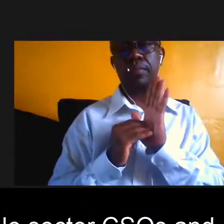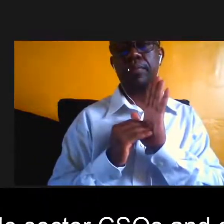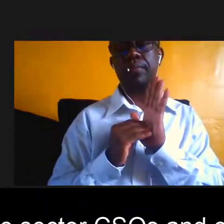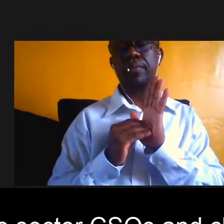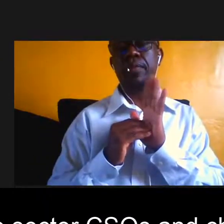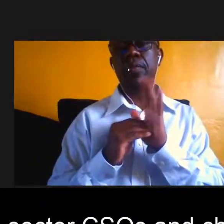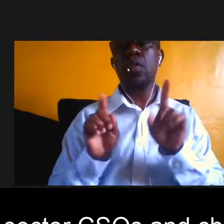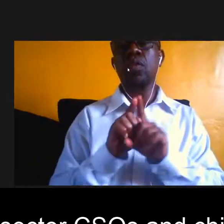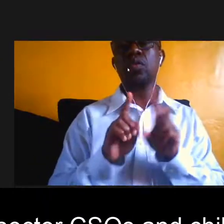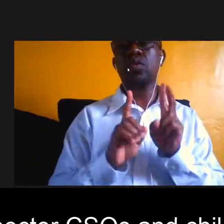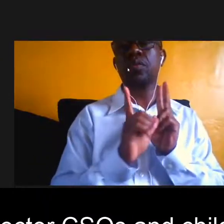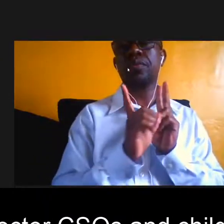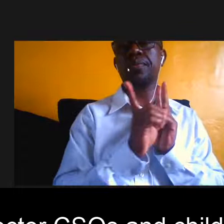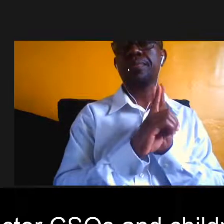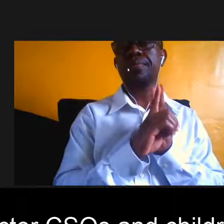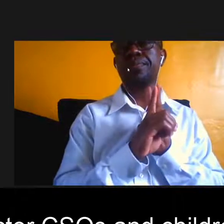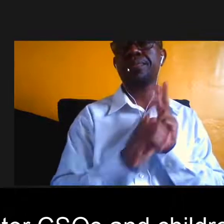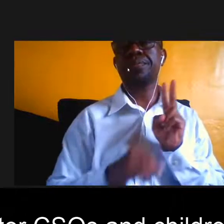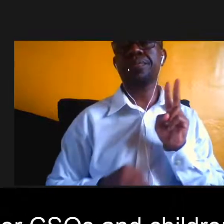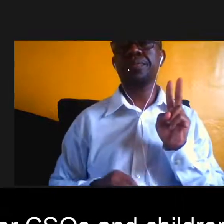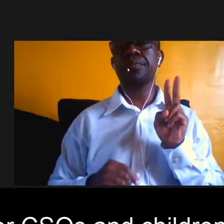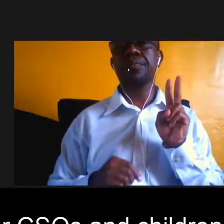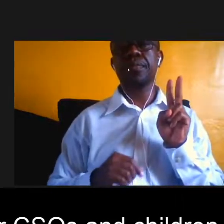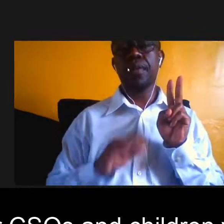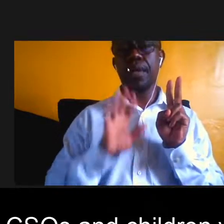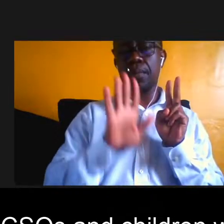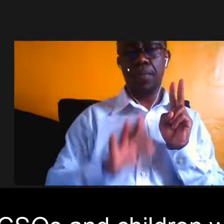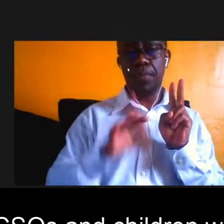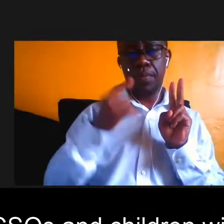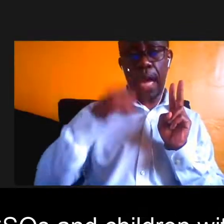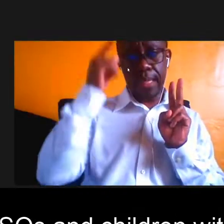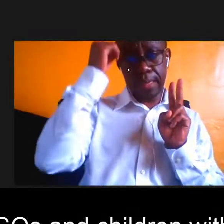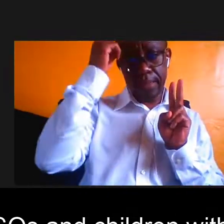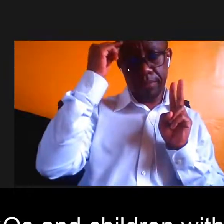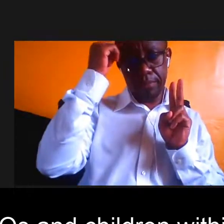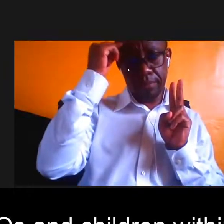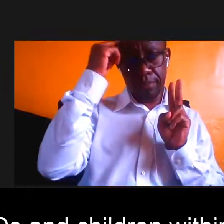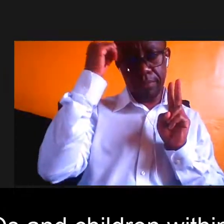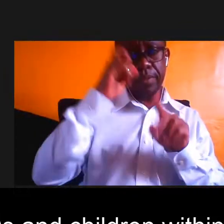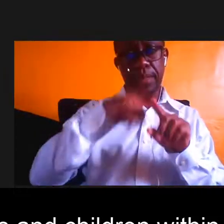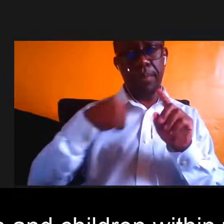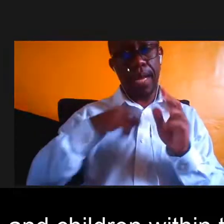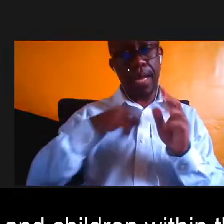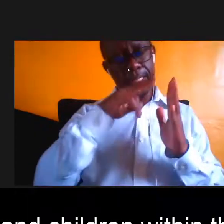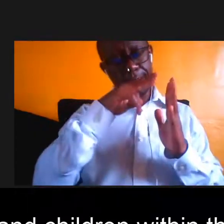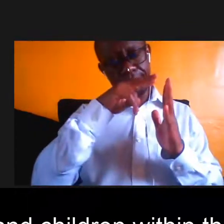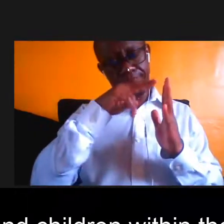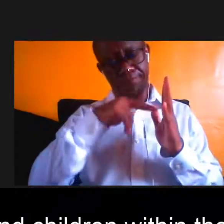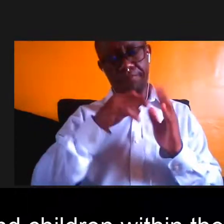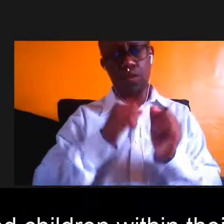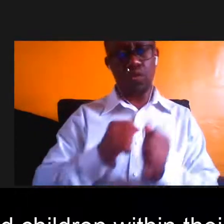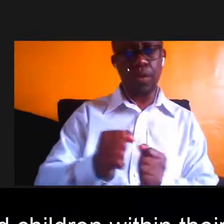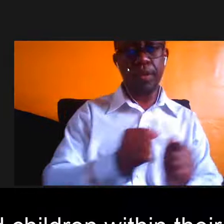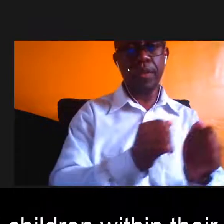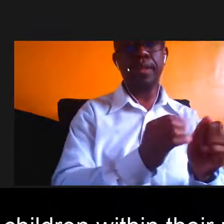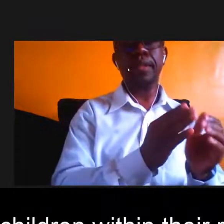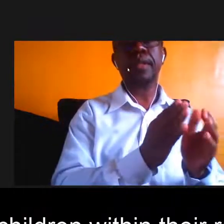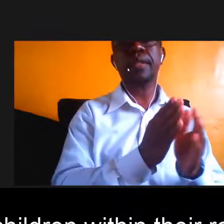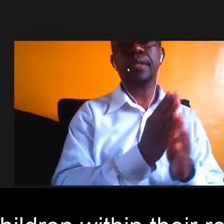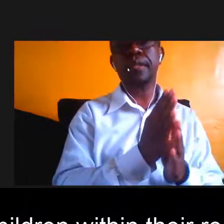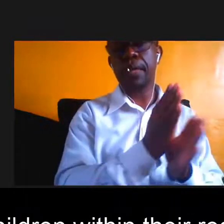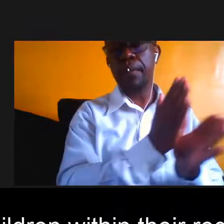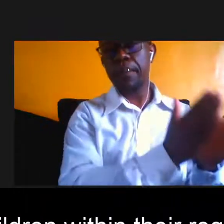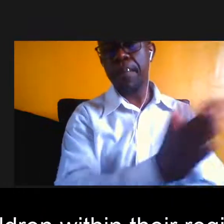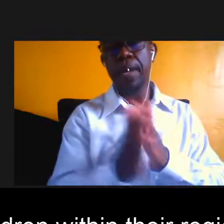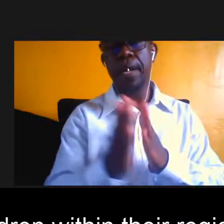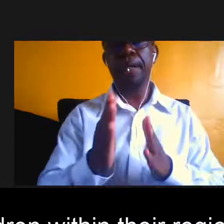us to continuously think about, even as we're looking at the strategic direction, is how do we expand what we are